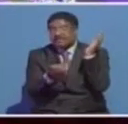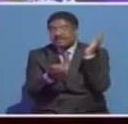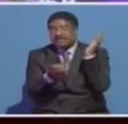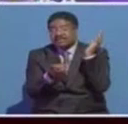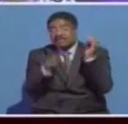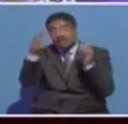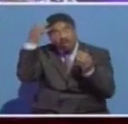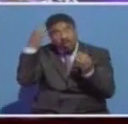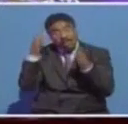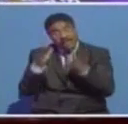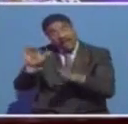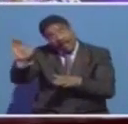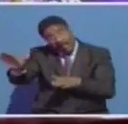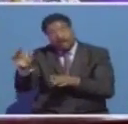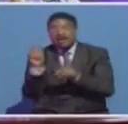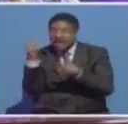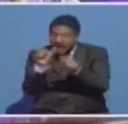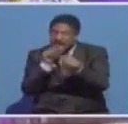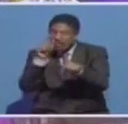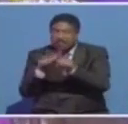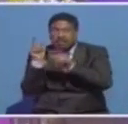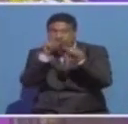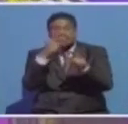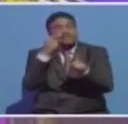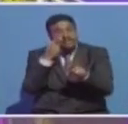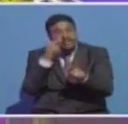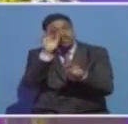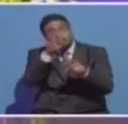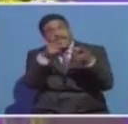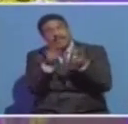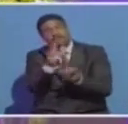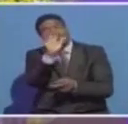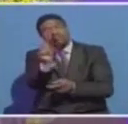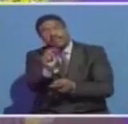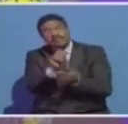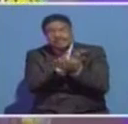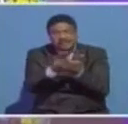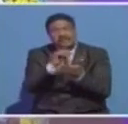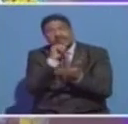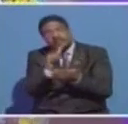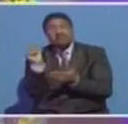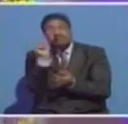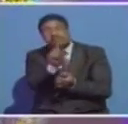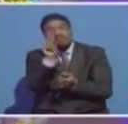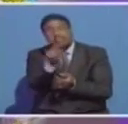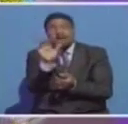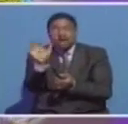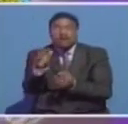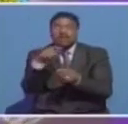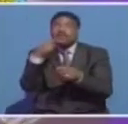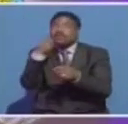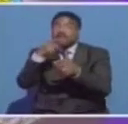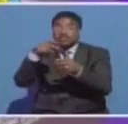officers that check to see the status of these toilets, particularly food handlers in restaurants,